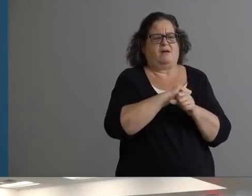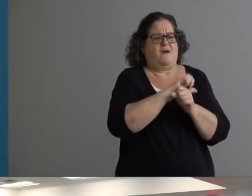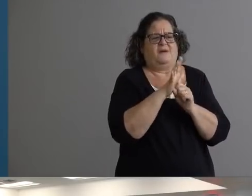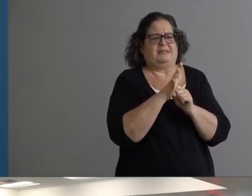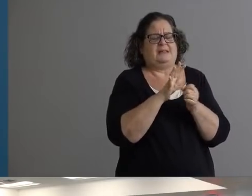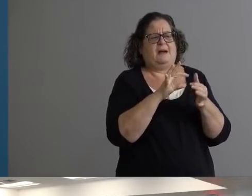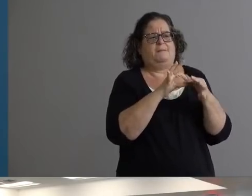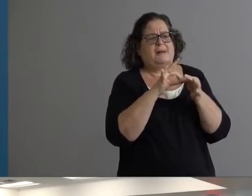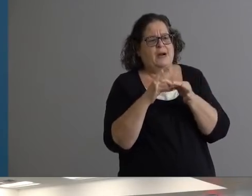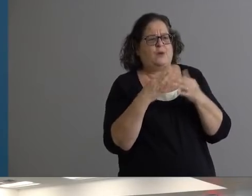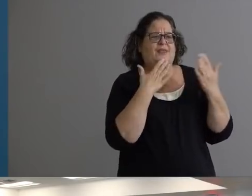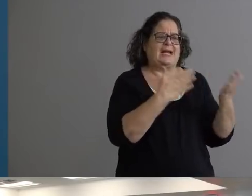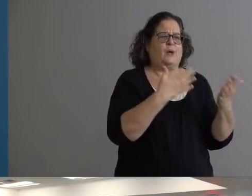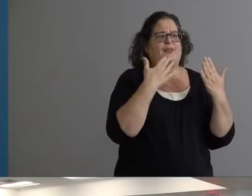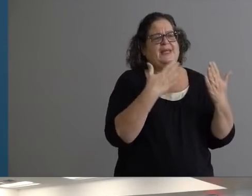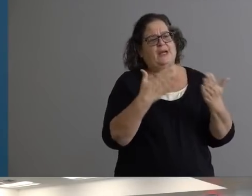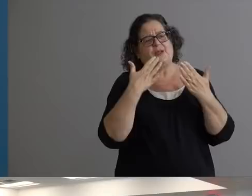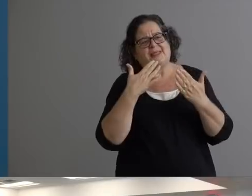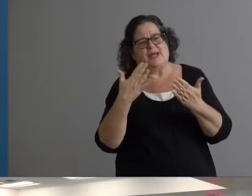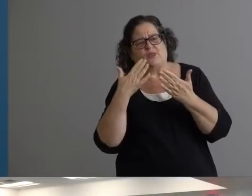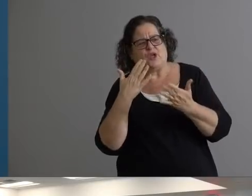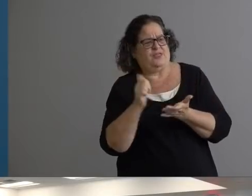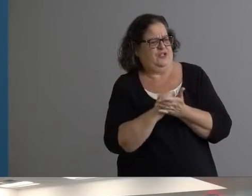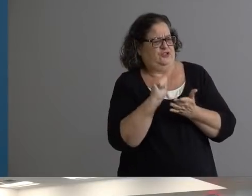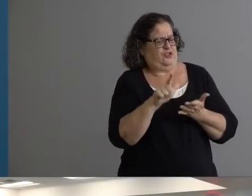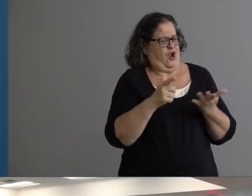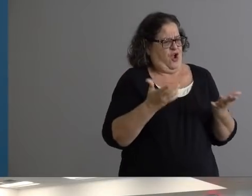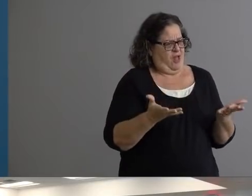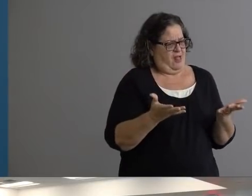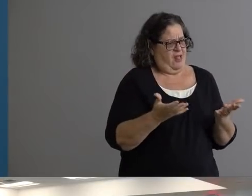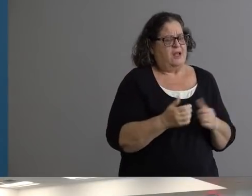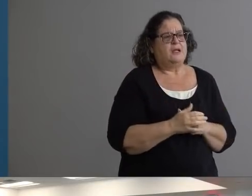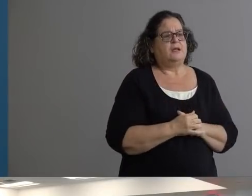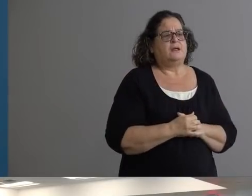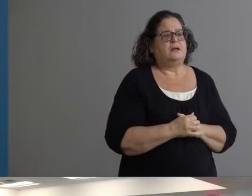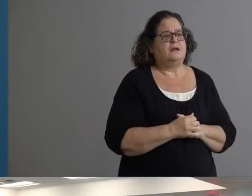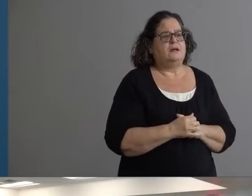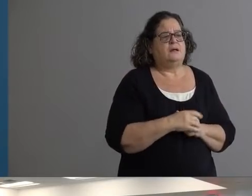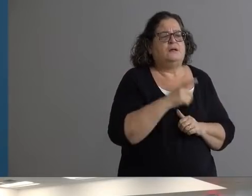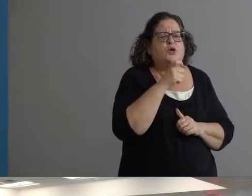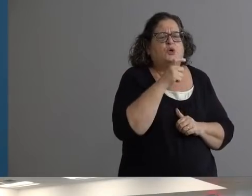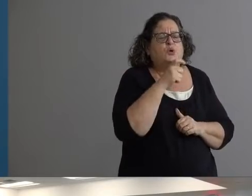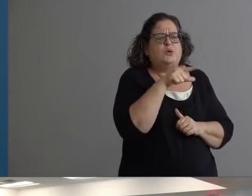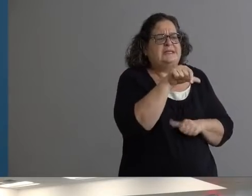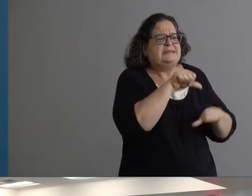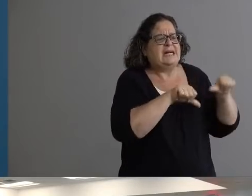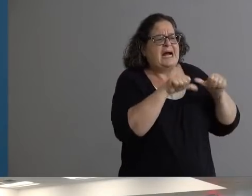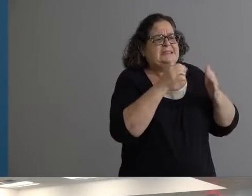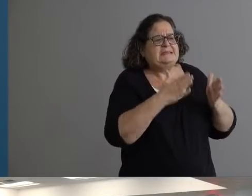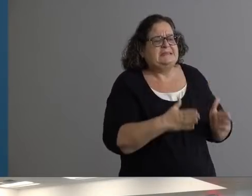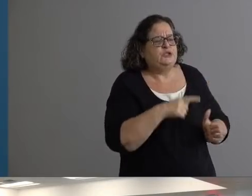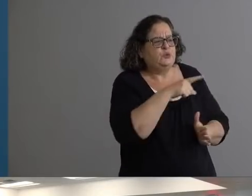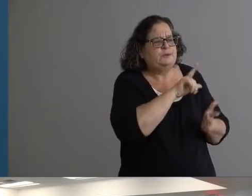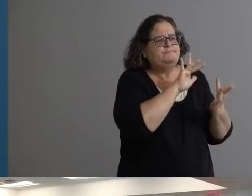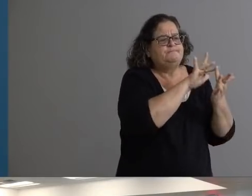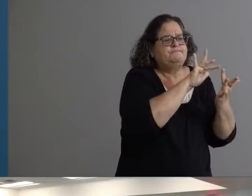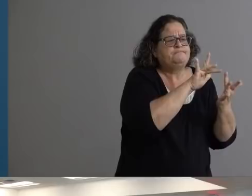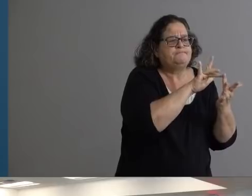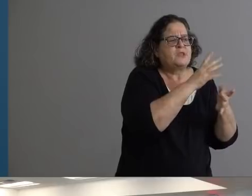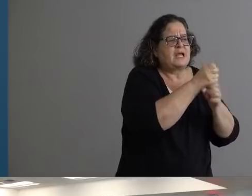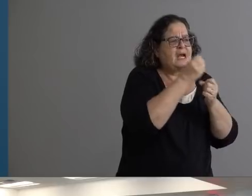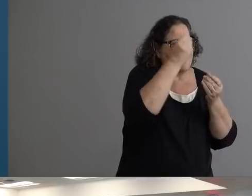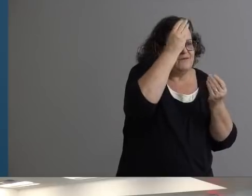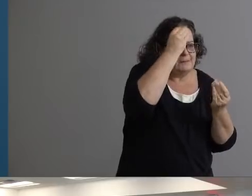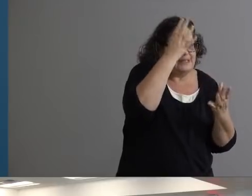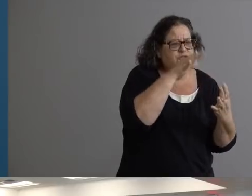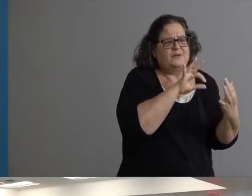were questions. Who are the scientists you are asking and listening to that say reducing capacity